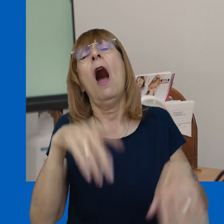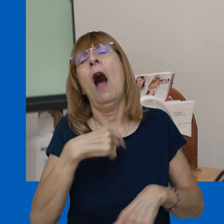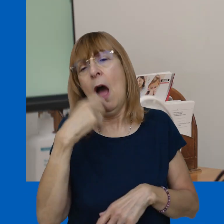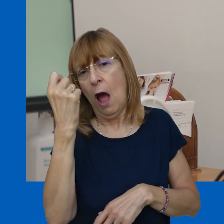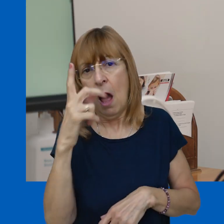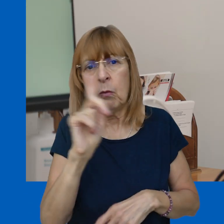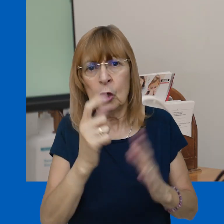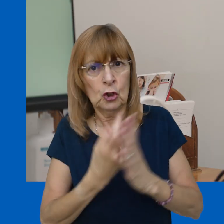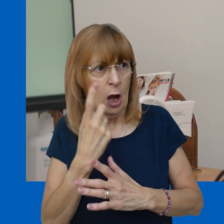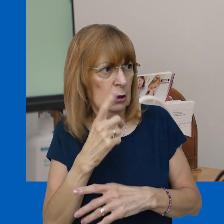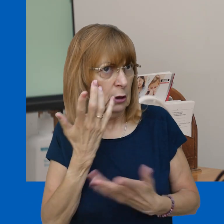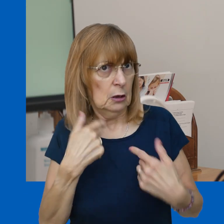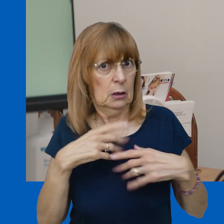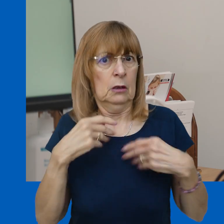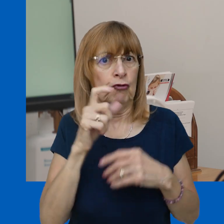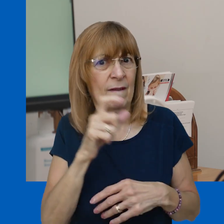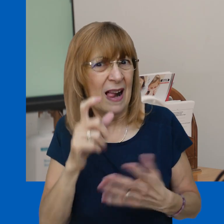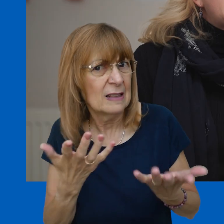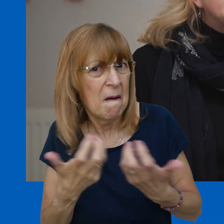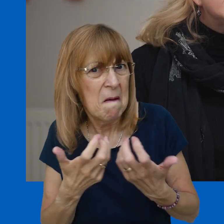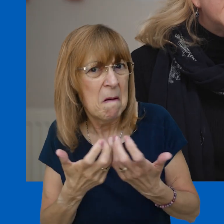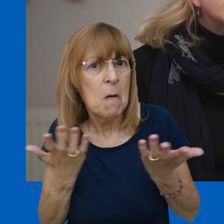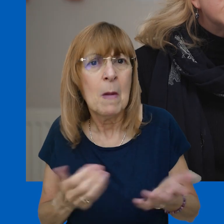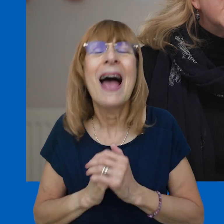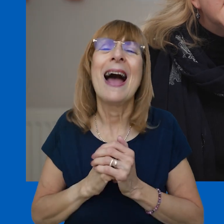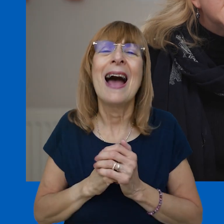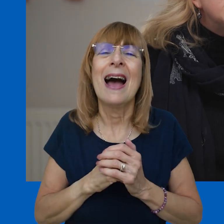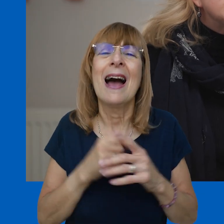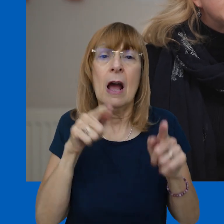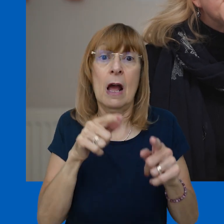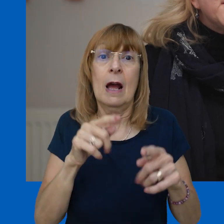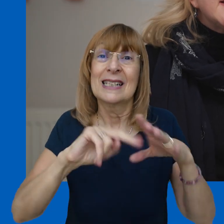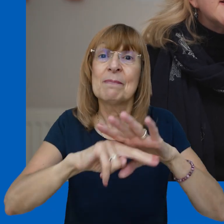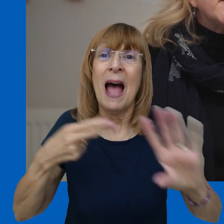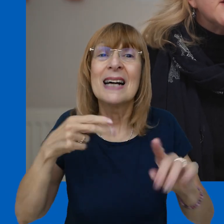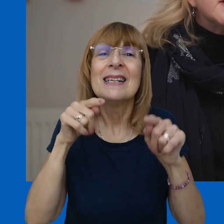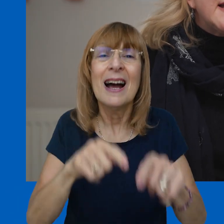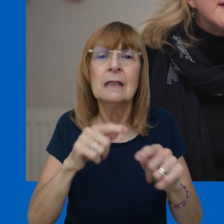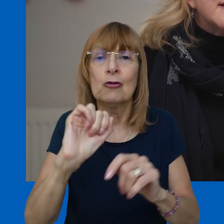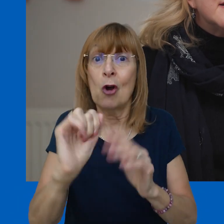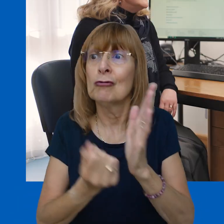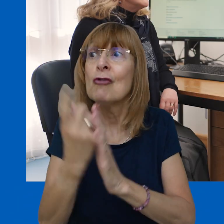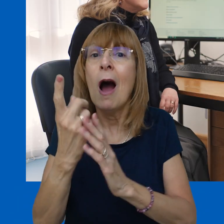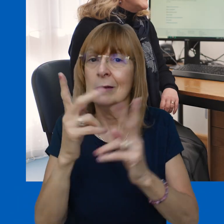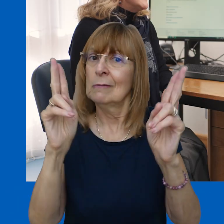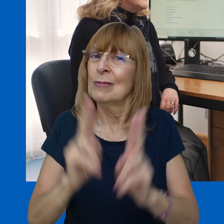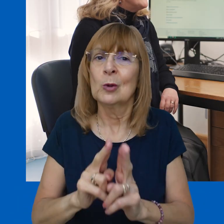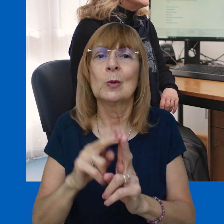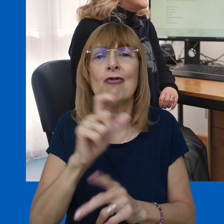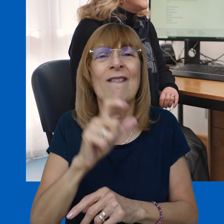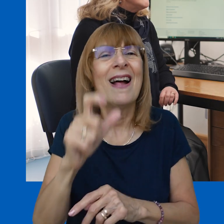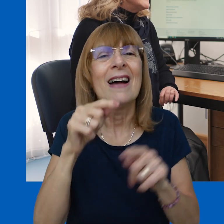what are my chances of getting cervical cancer then? Having cervical screening lowers your chances of getting cervical cancer.